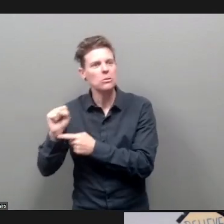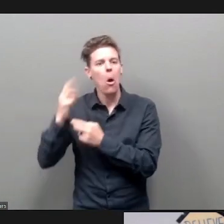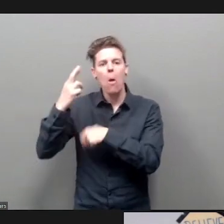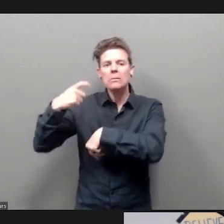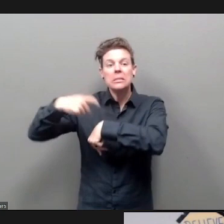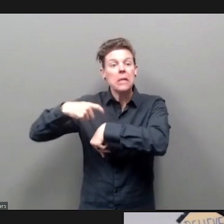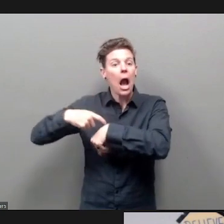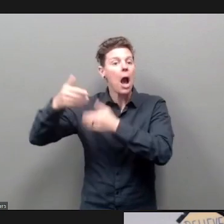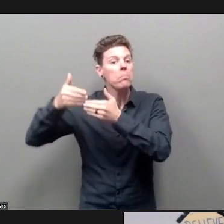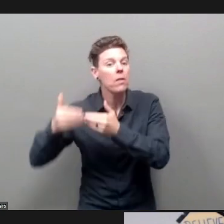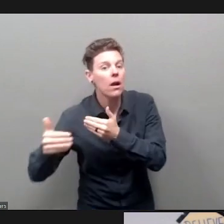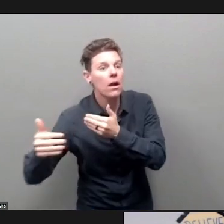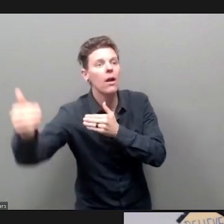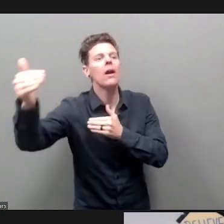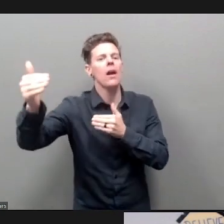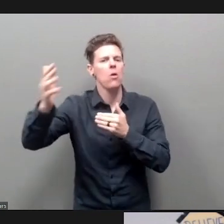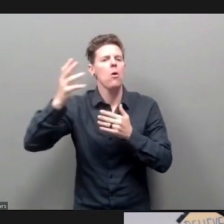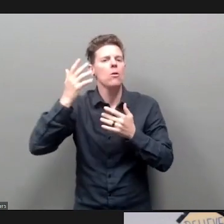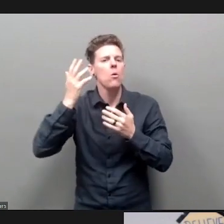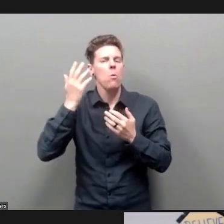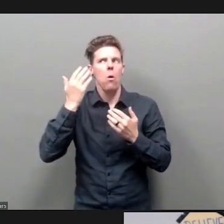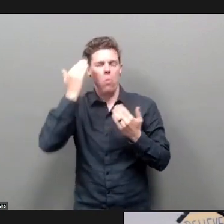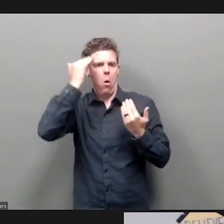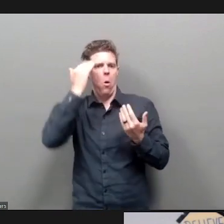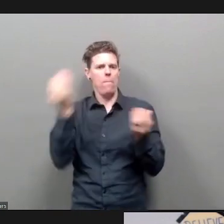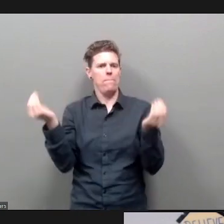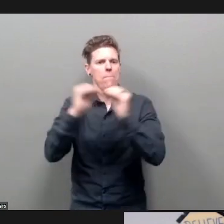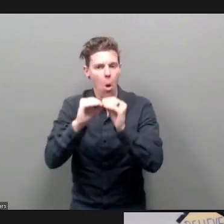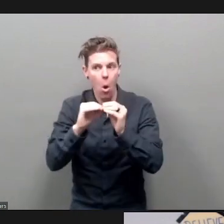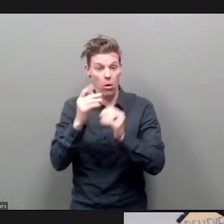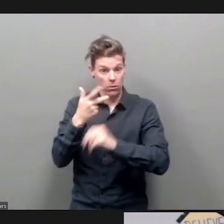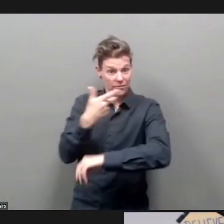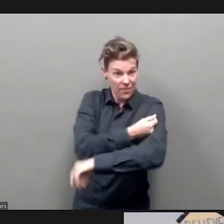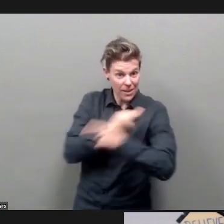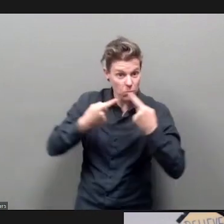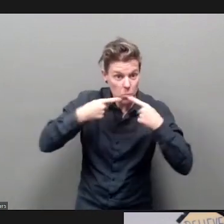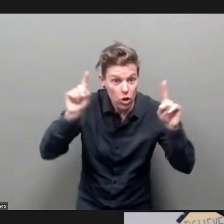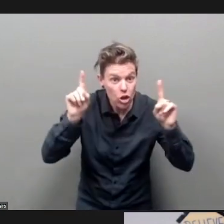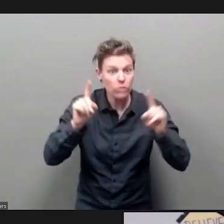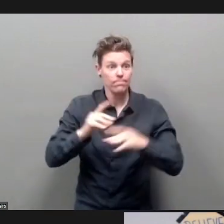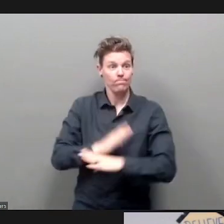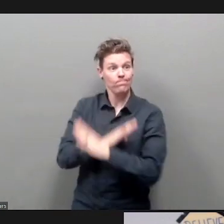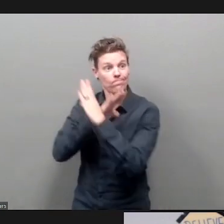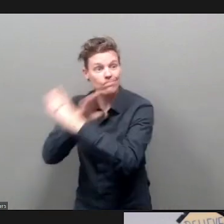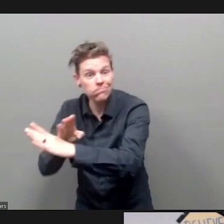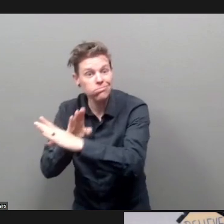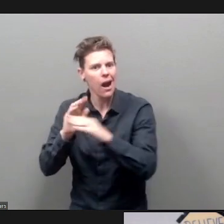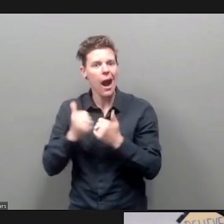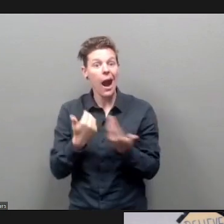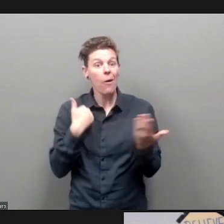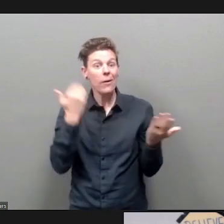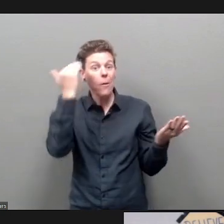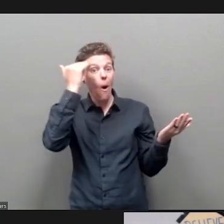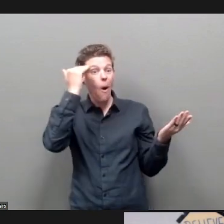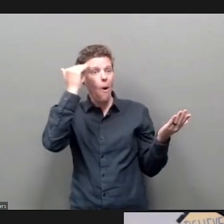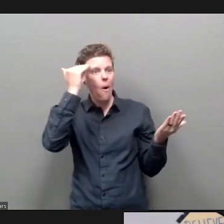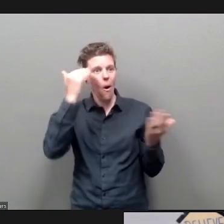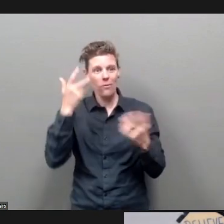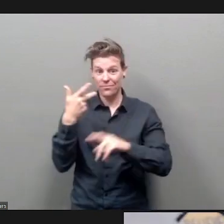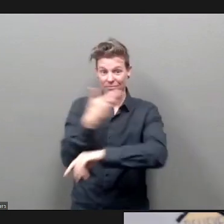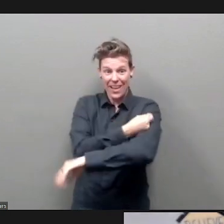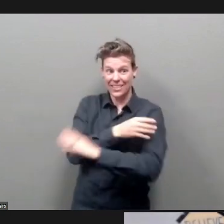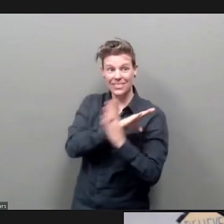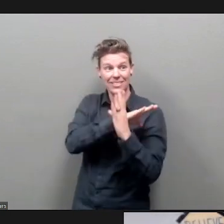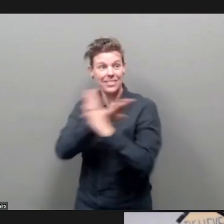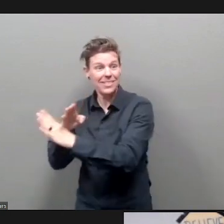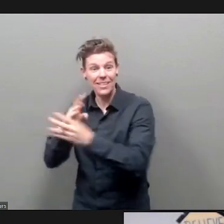But it's tricky because the only way to know really if a vaccine works against a variant is for a whole bunch of people to get the variant